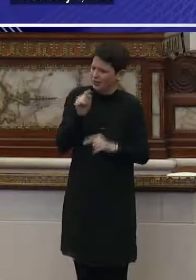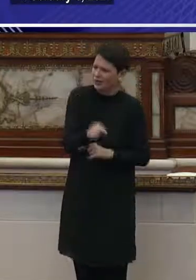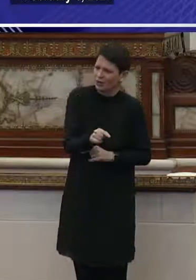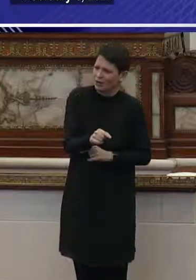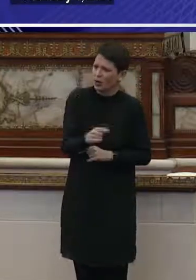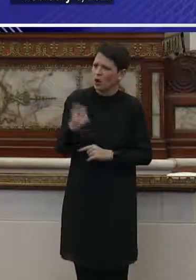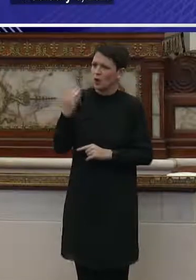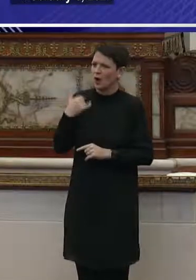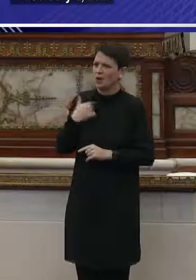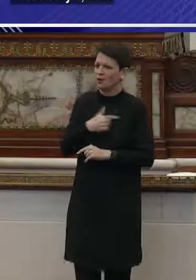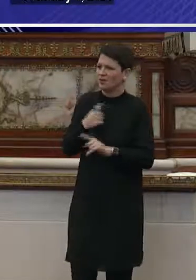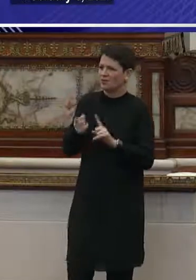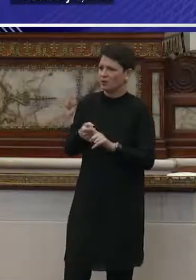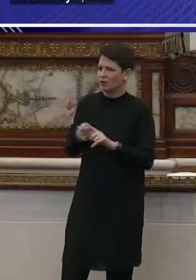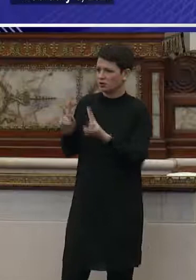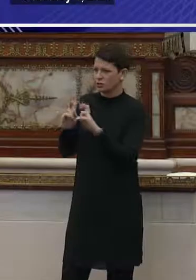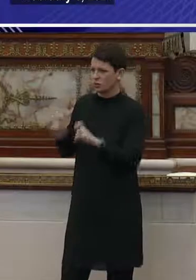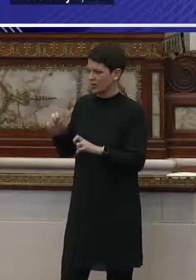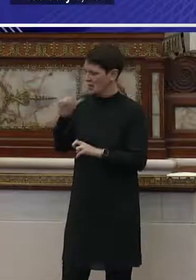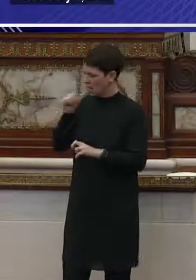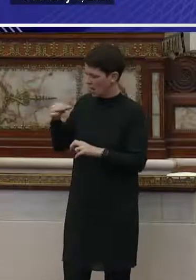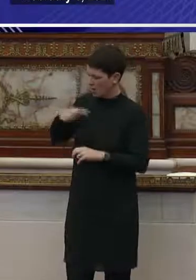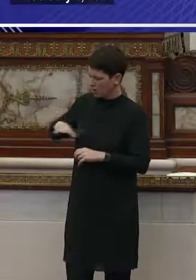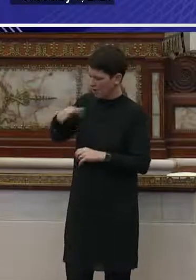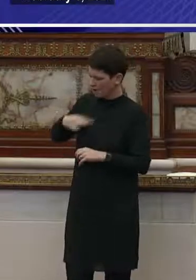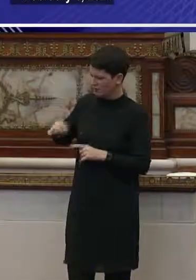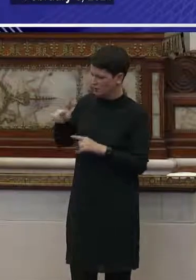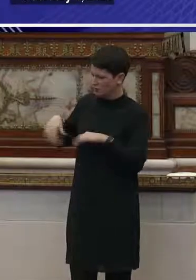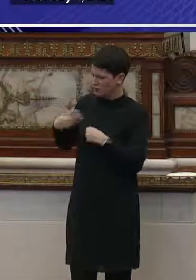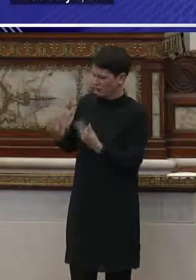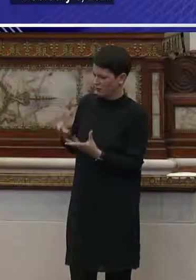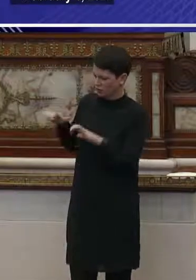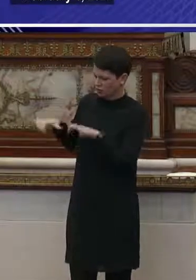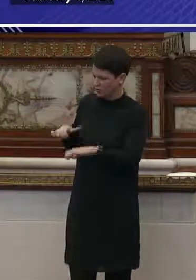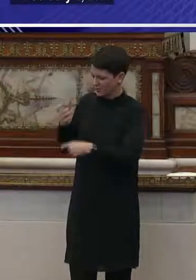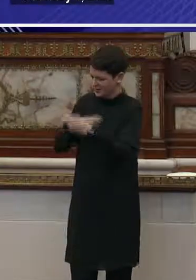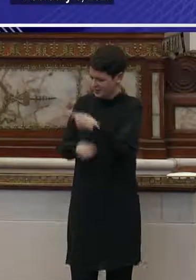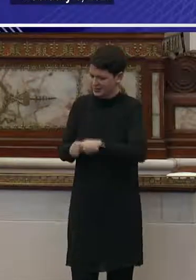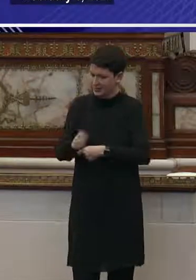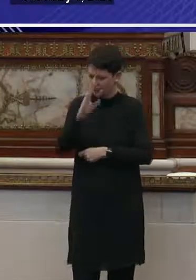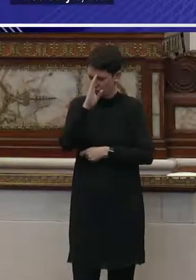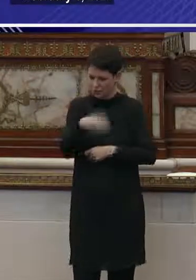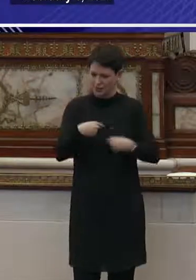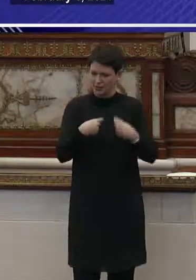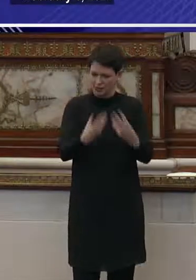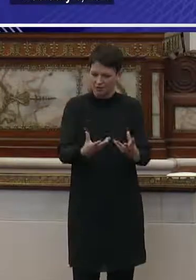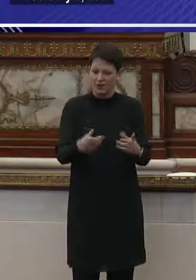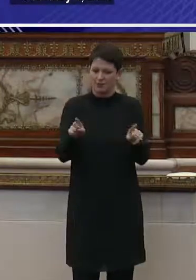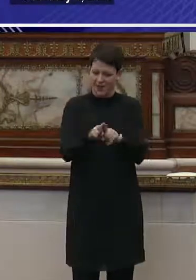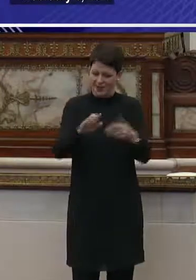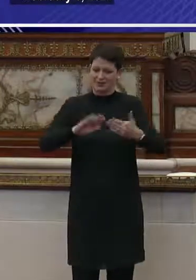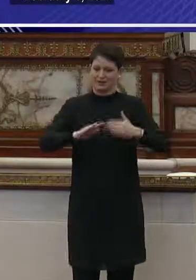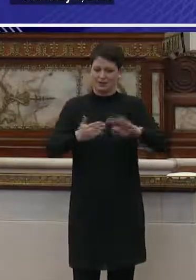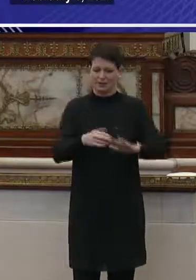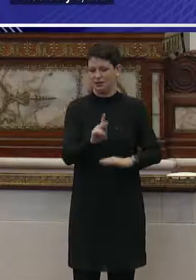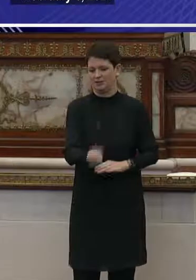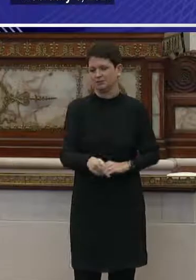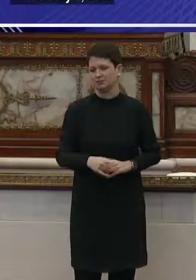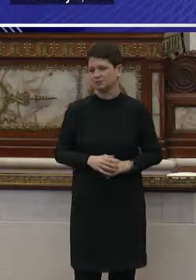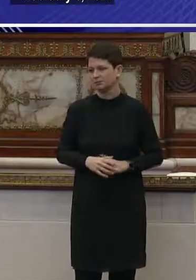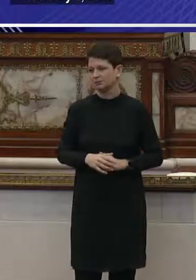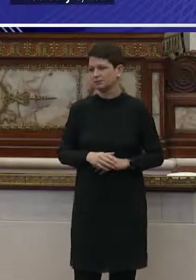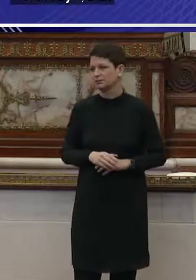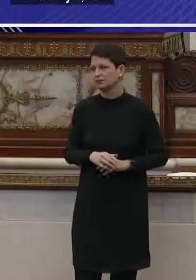we first look to nonprofits to perform these services rather than directly providing them as a city?